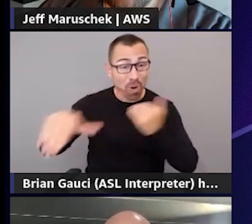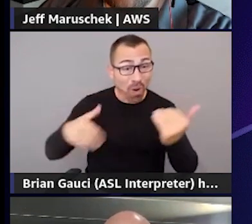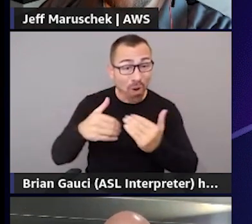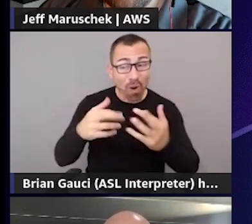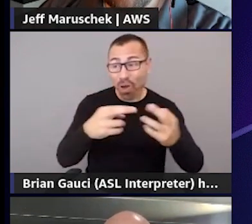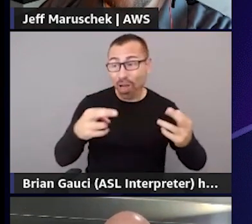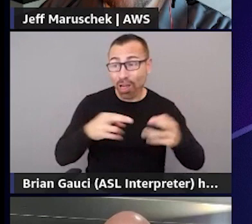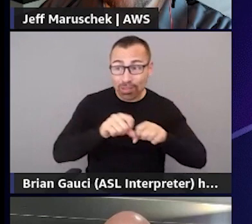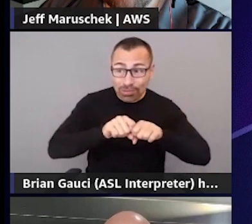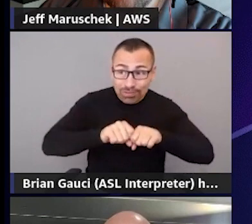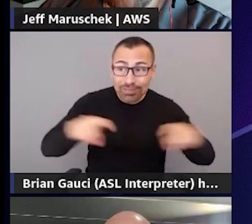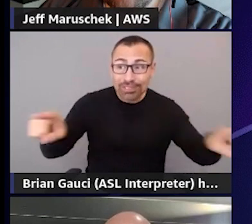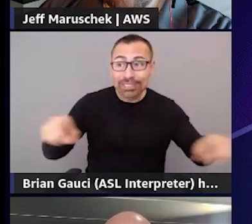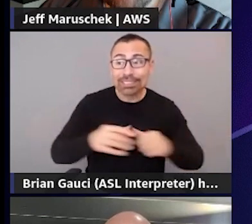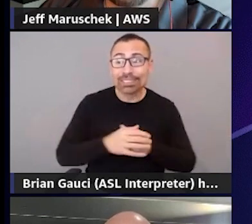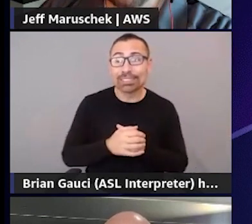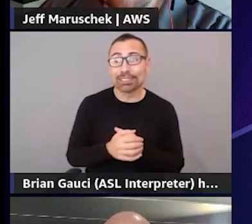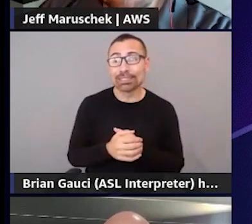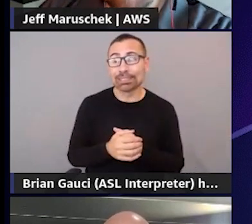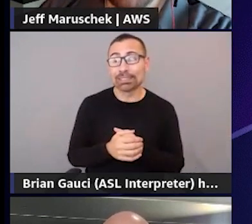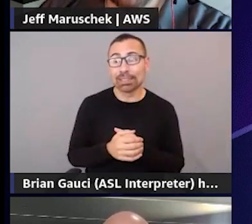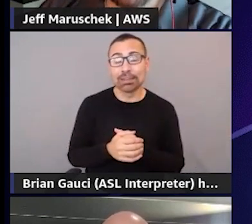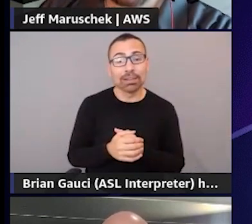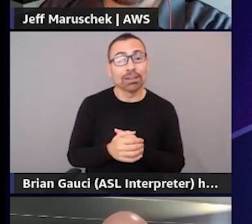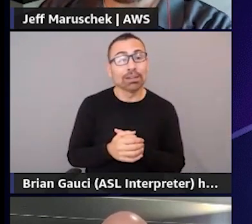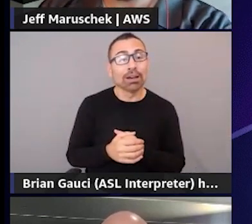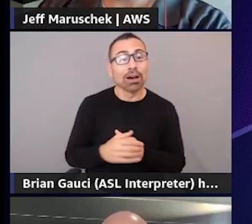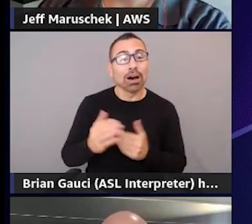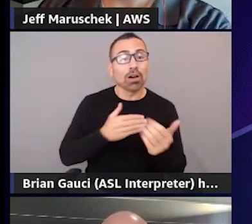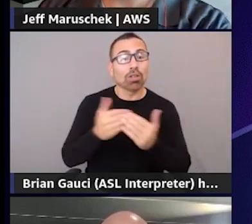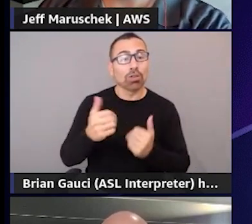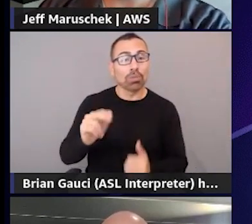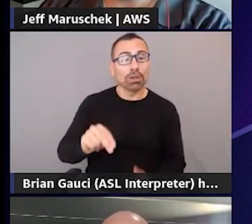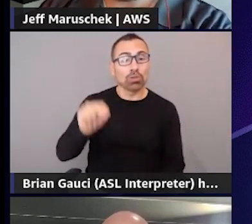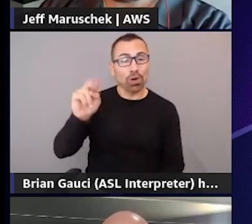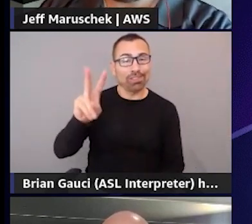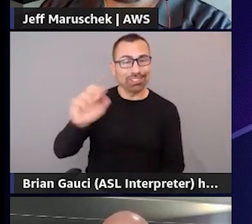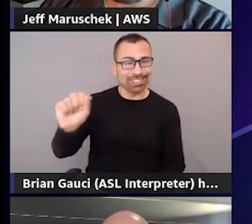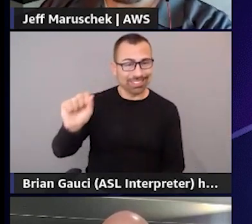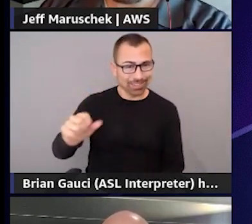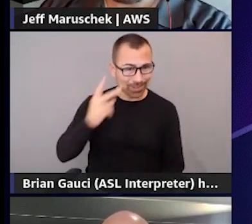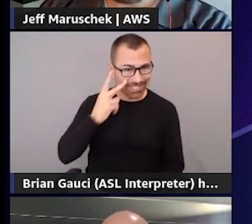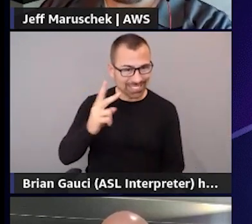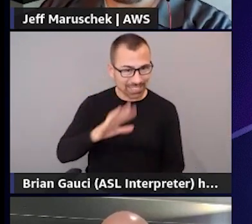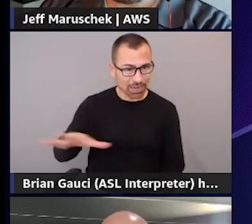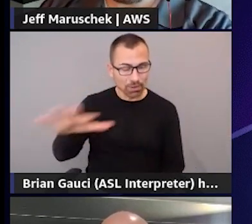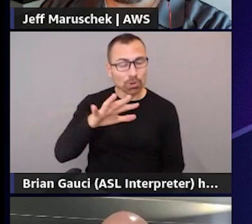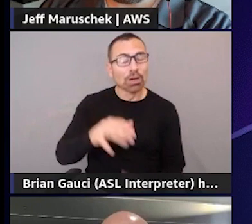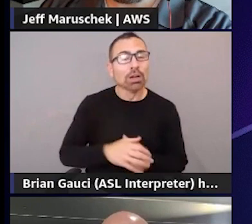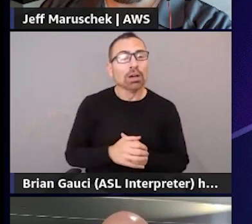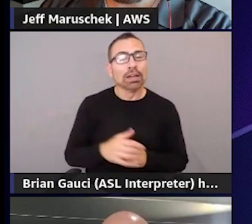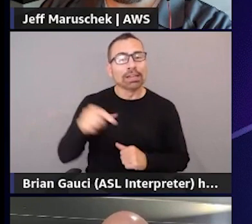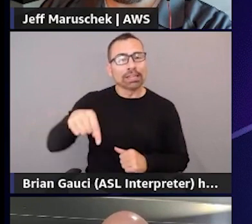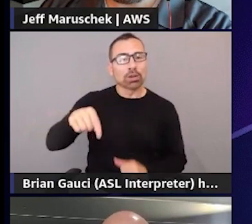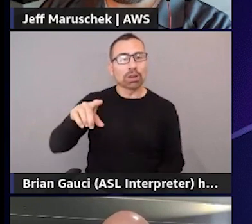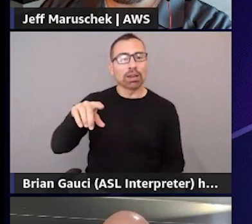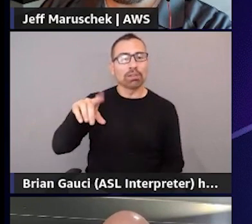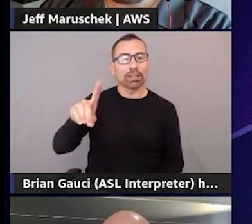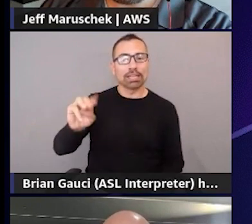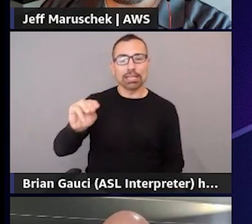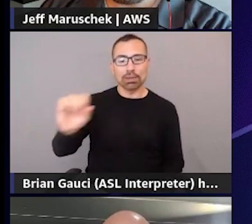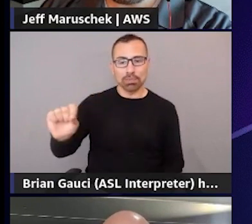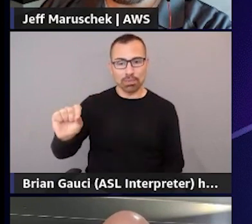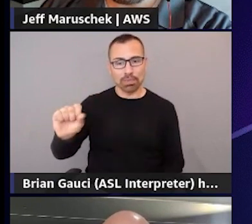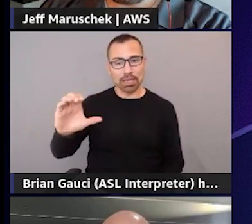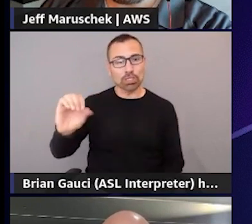you should be able to see it everywhere. So here we have the DMS console. I was talking a little bit earlier about the different